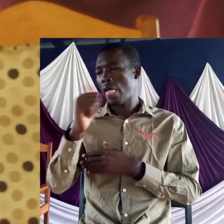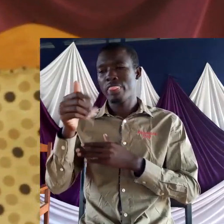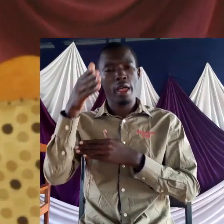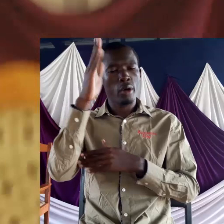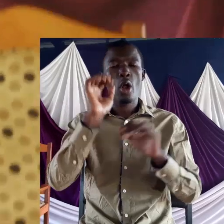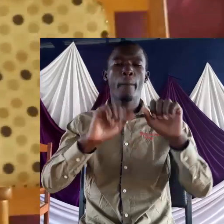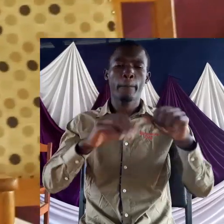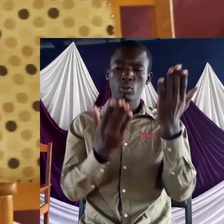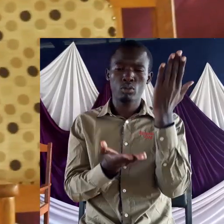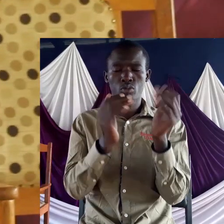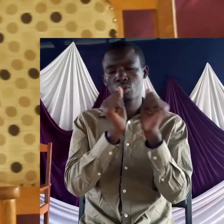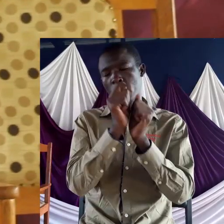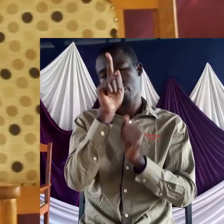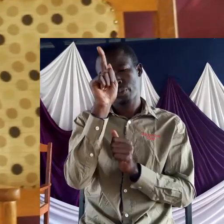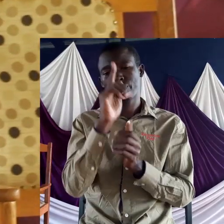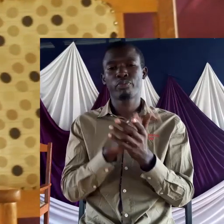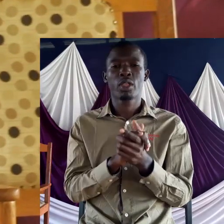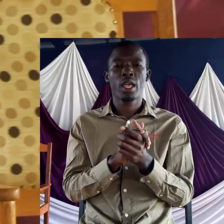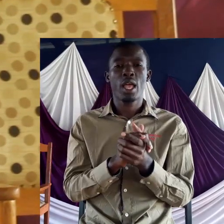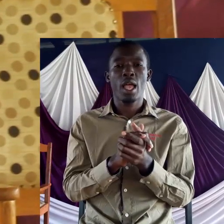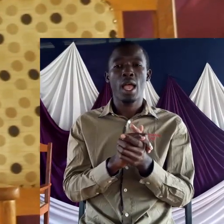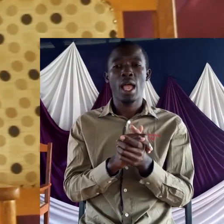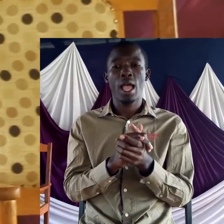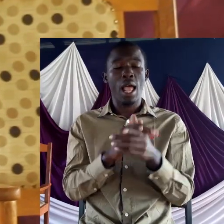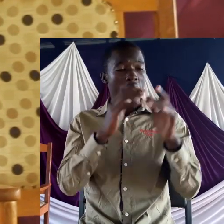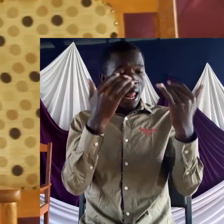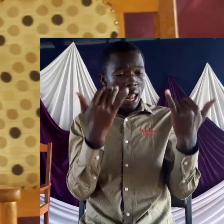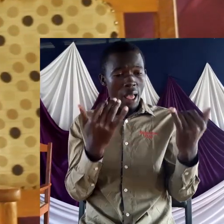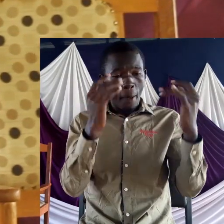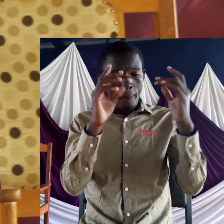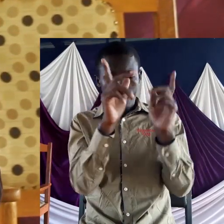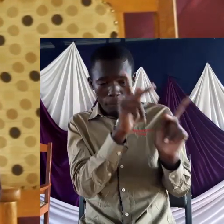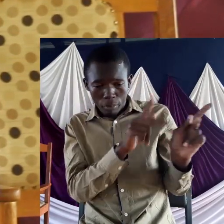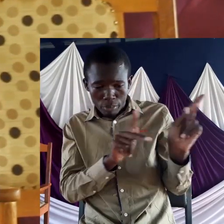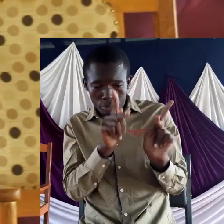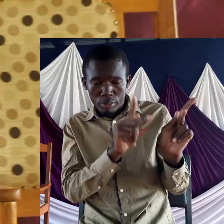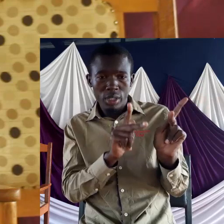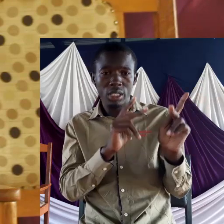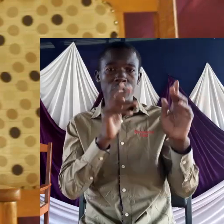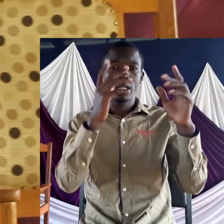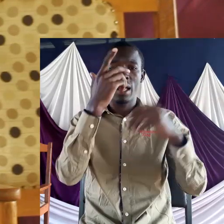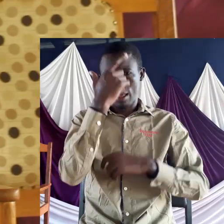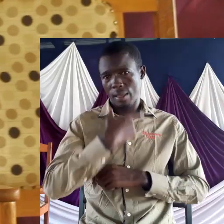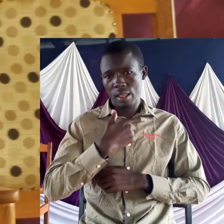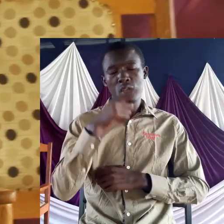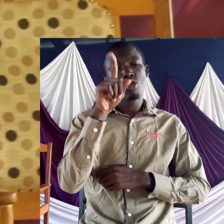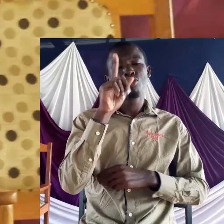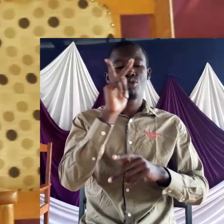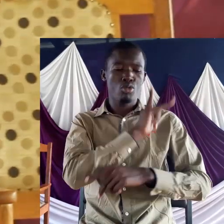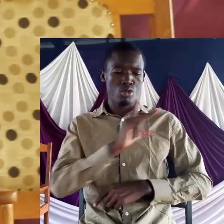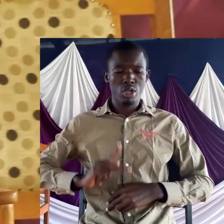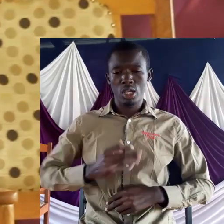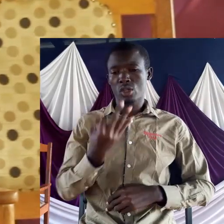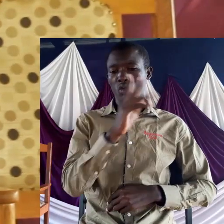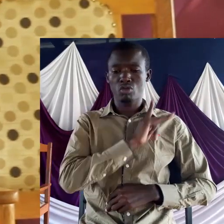can compare with you. With your ancient of ages, you are the King of kings and the